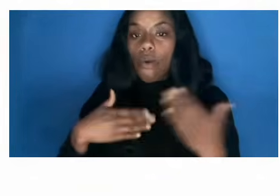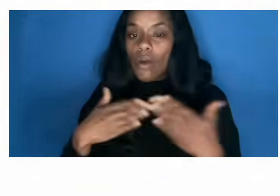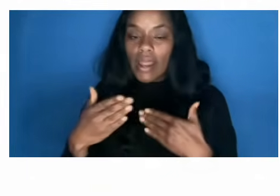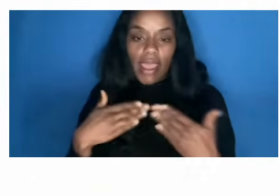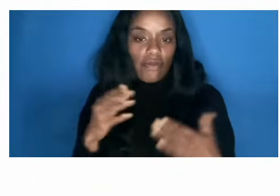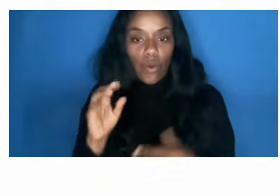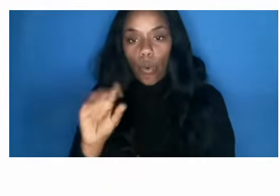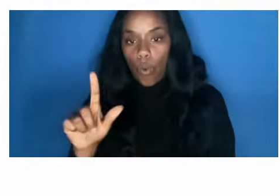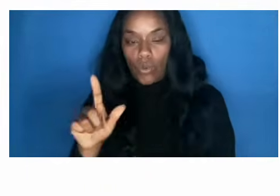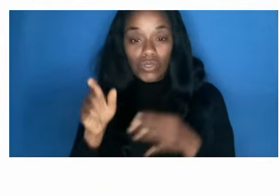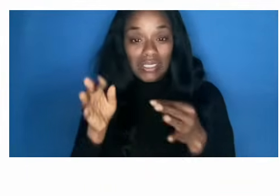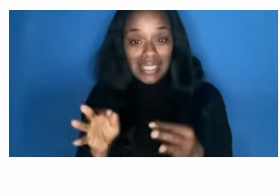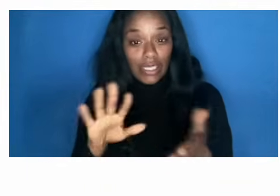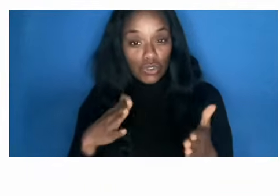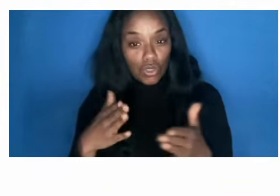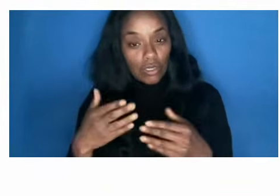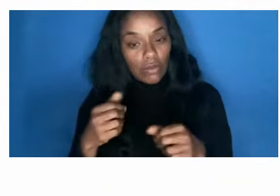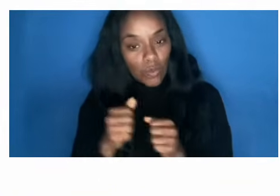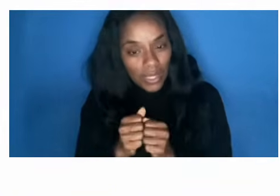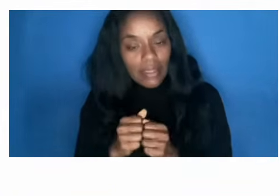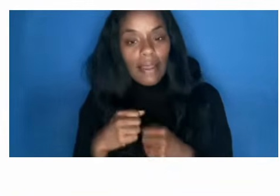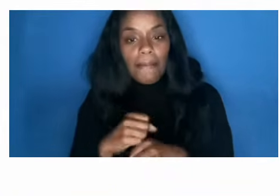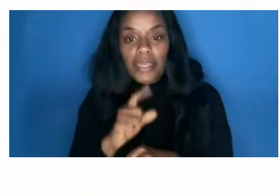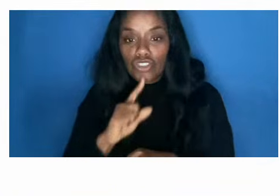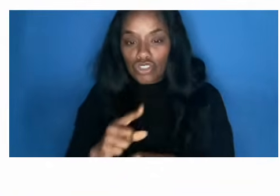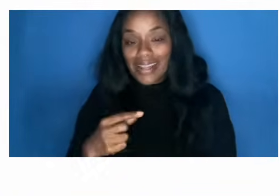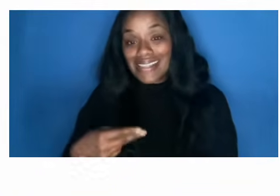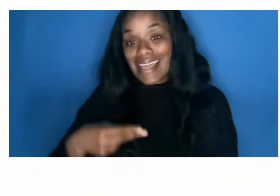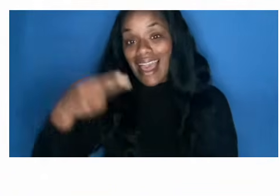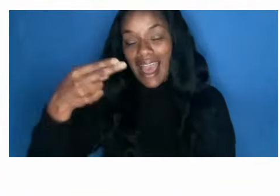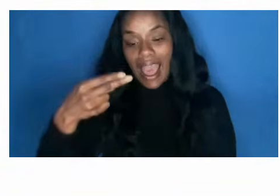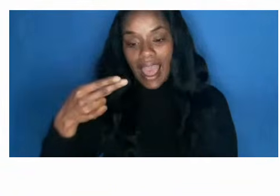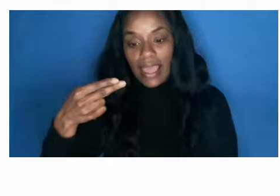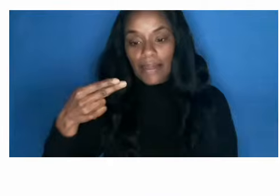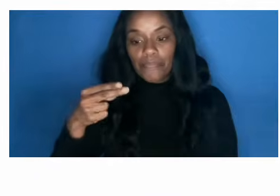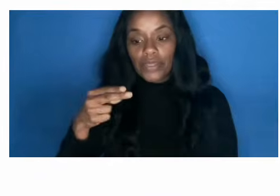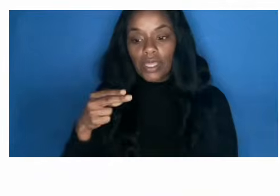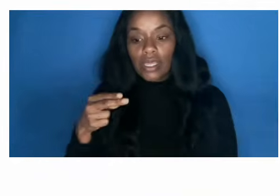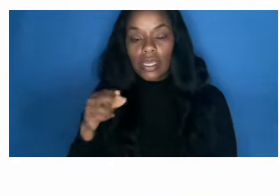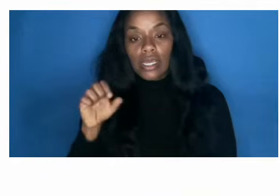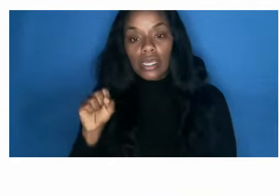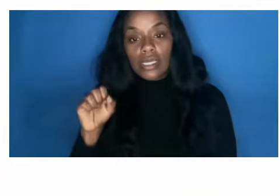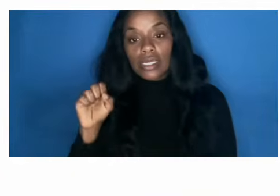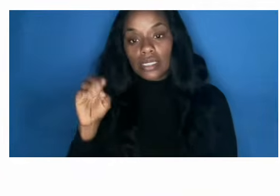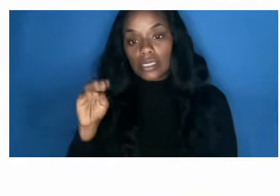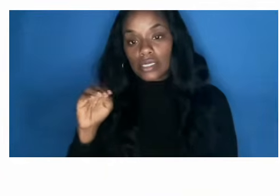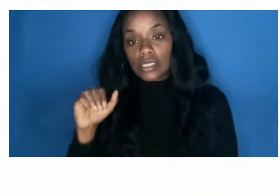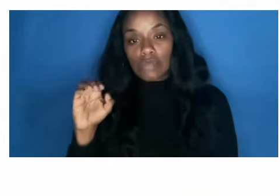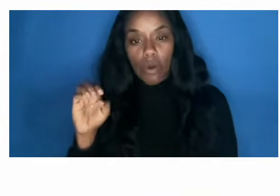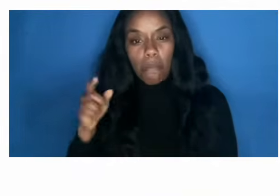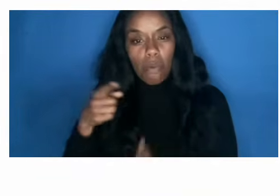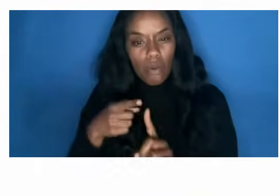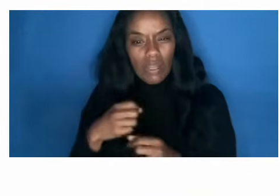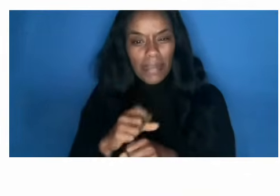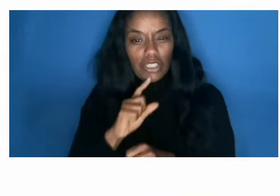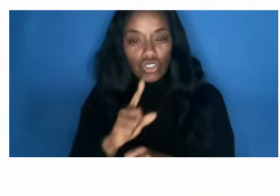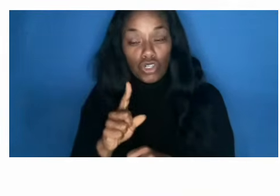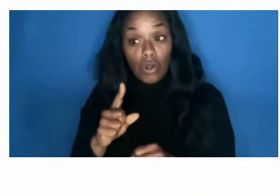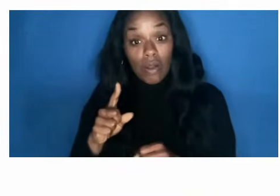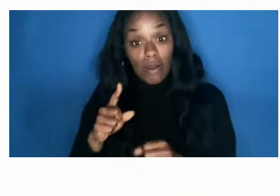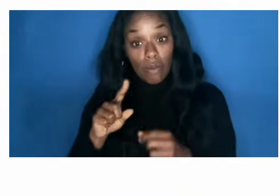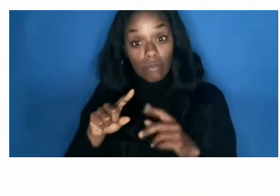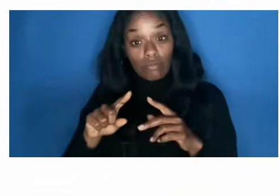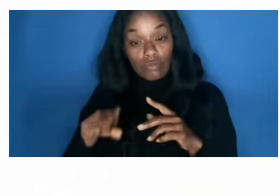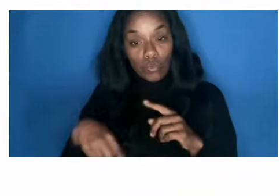cooking, it has a high smoke point. So when you are heating it, it doesn't turn toxic. So keep that in mind.